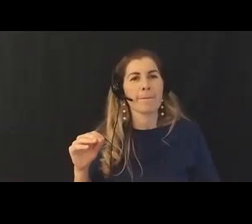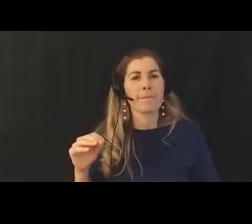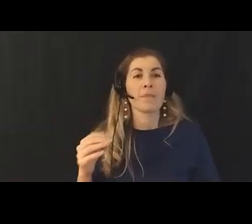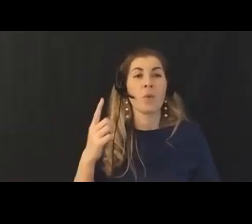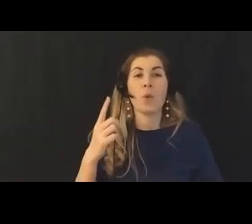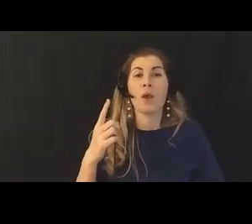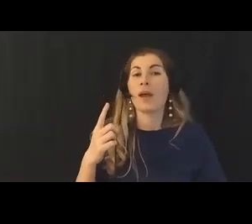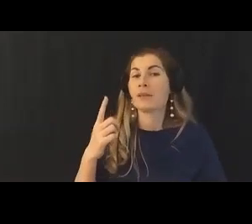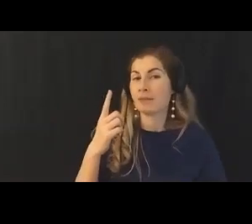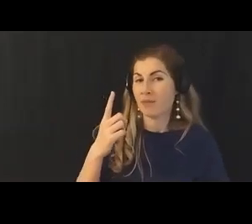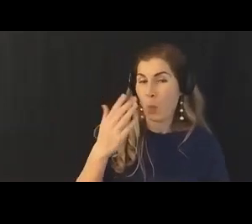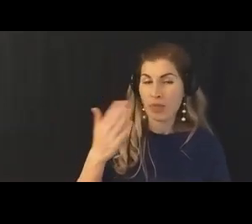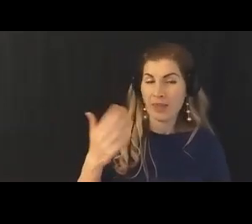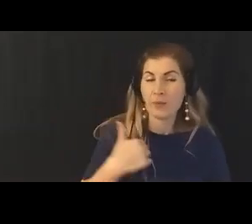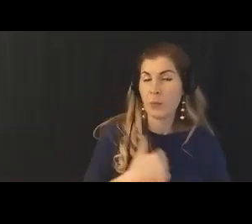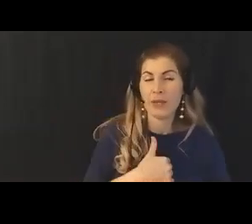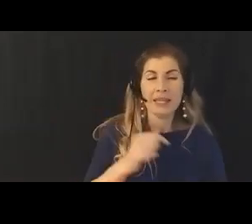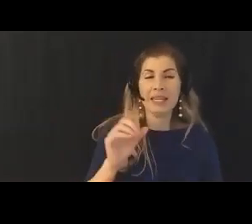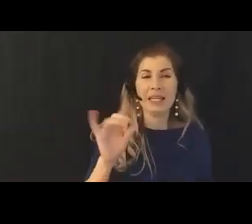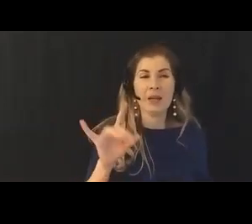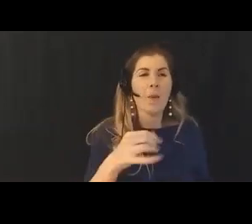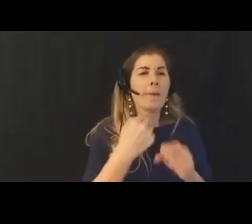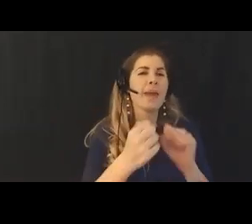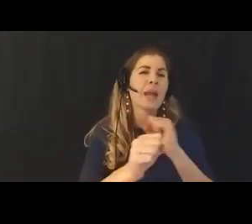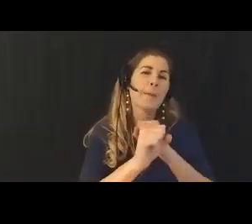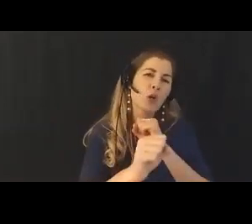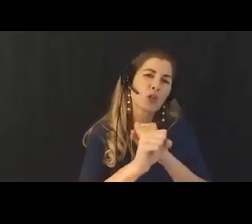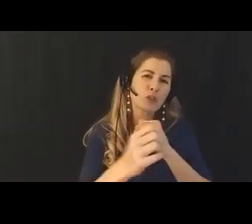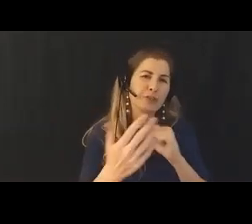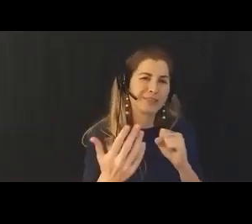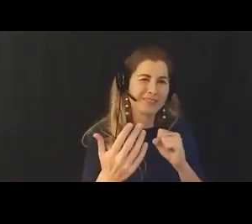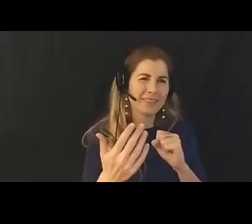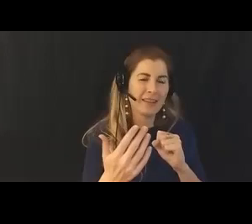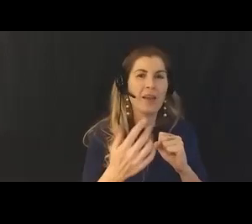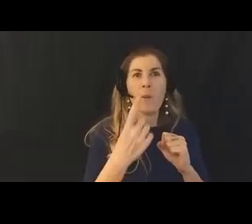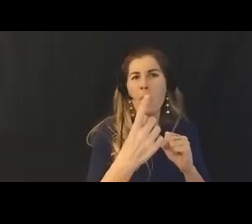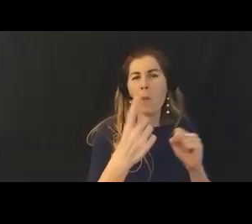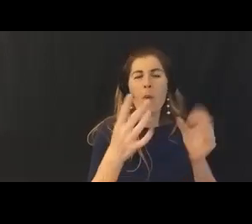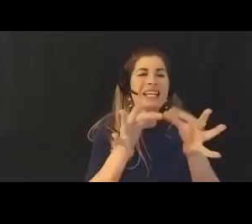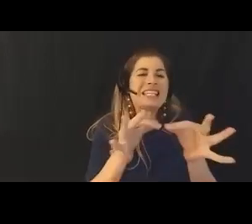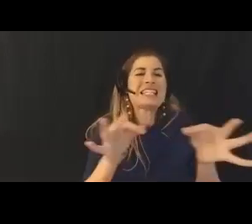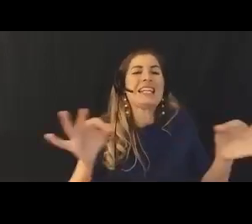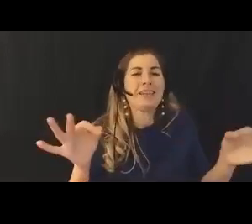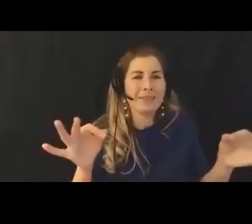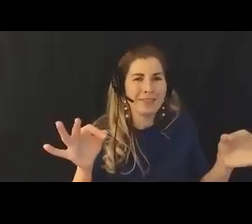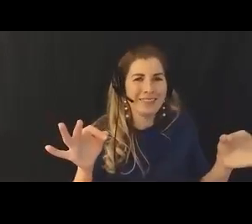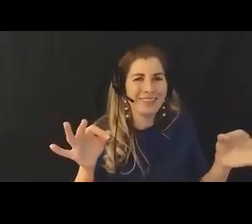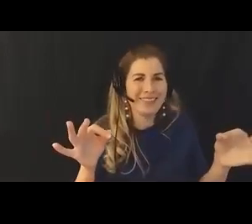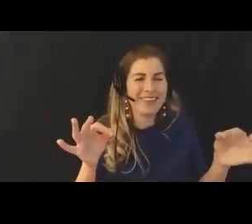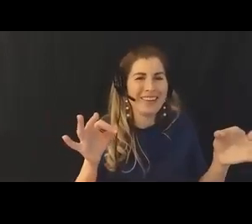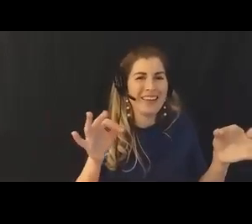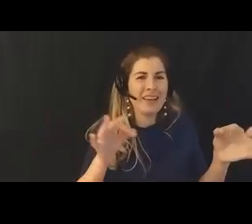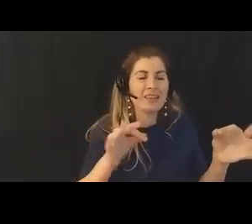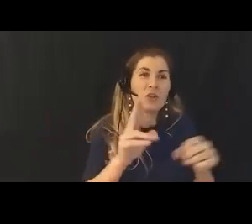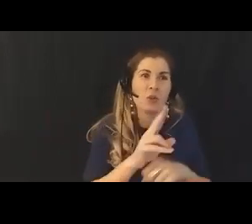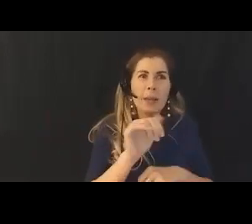things we did was create commercials. First, we just did this one sentence commercial where basically using the alphabet.